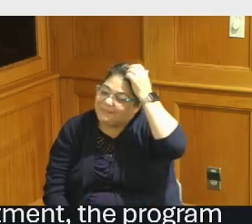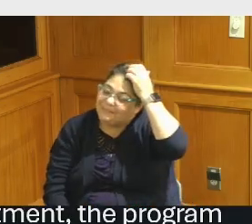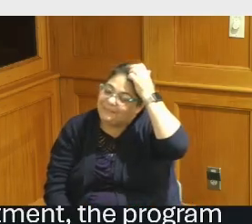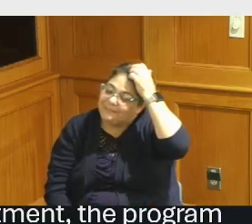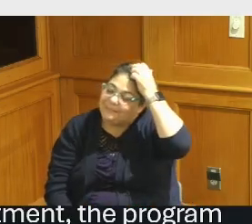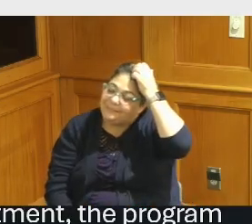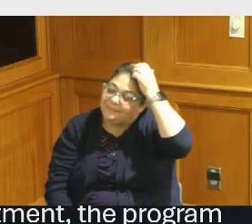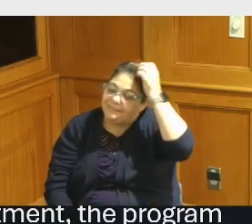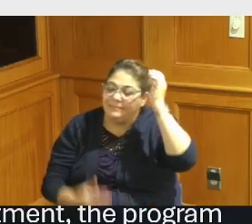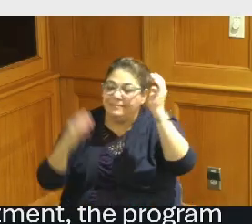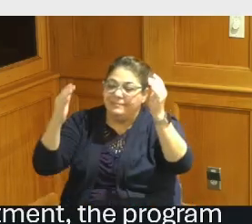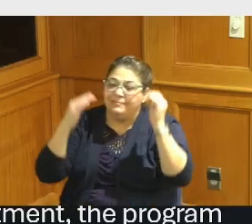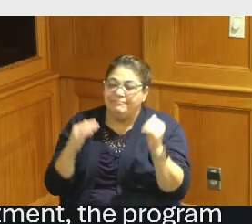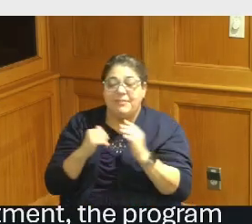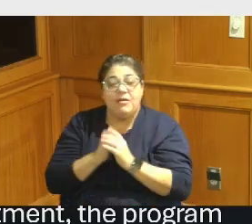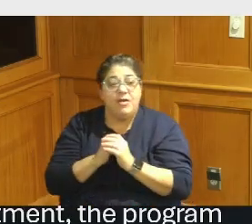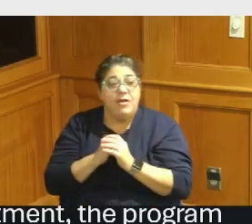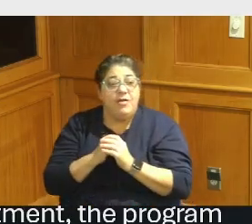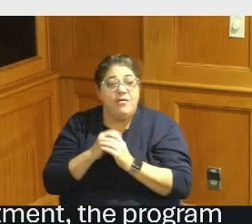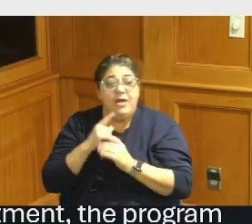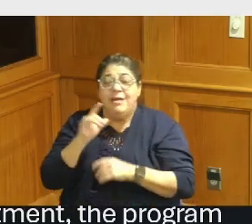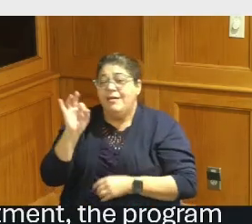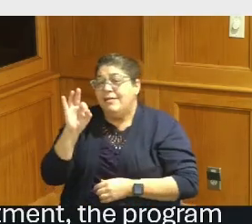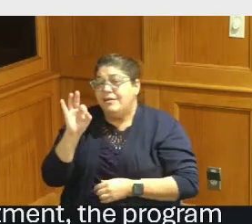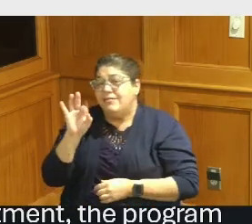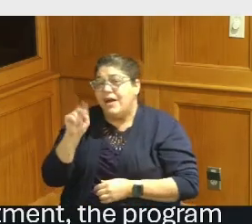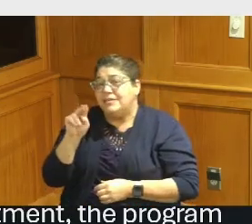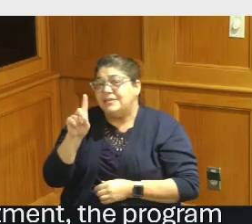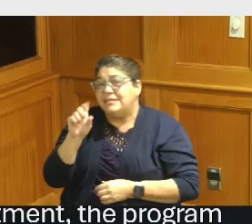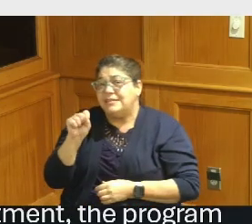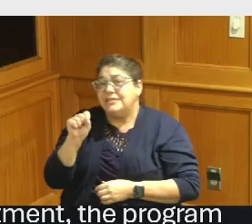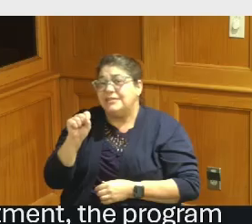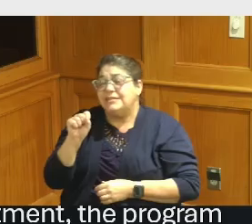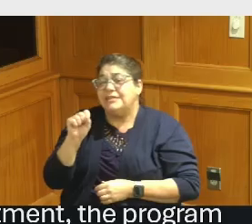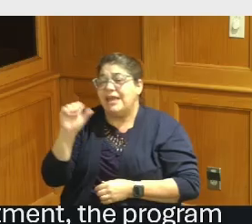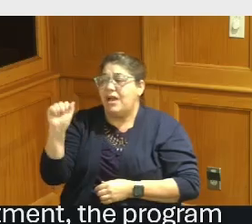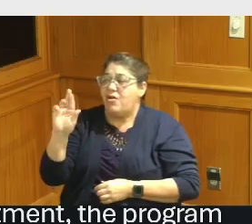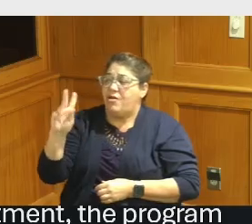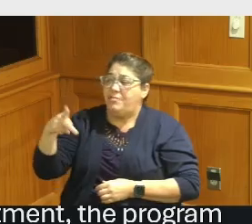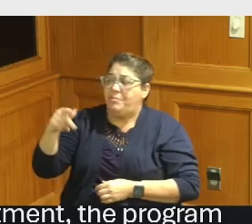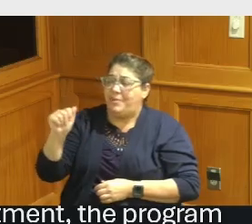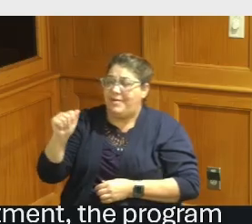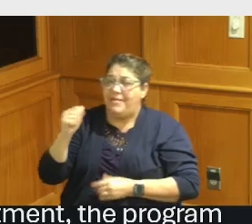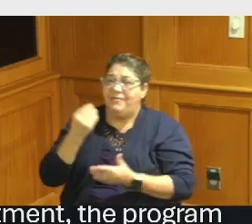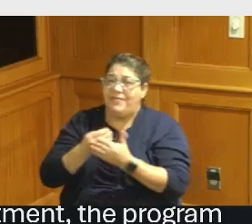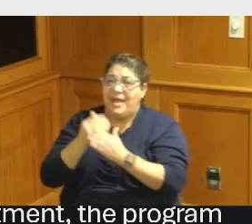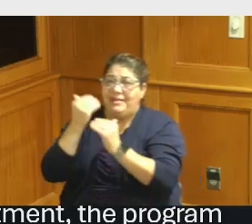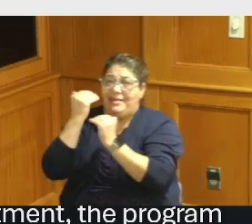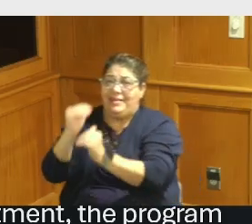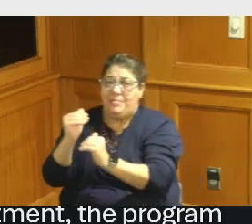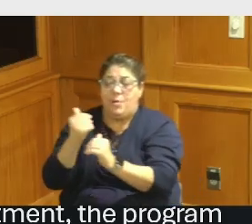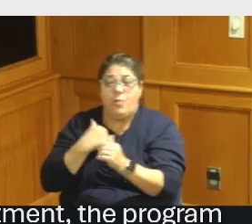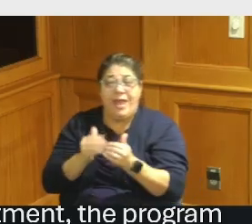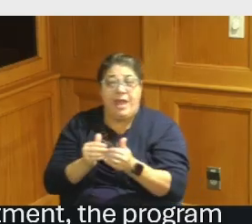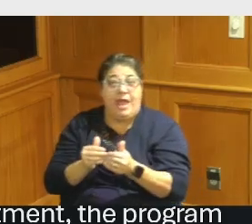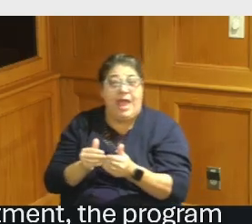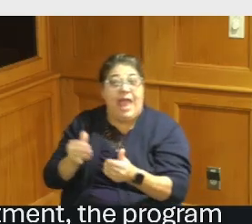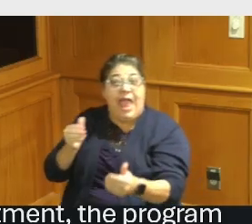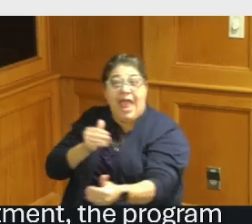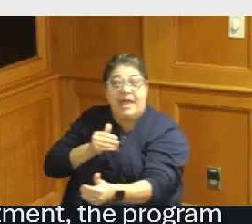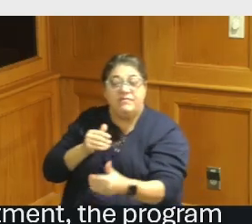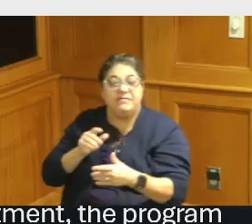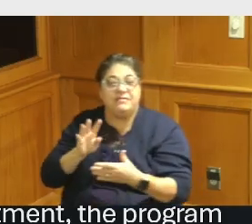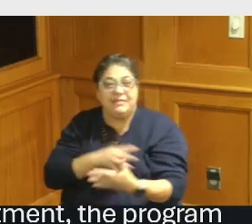So in terms of wrapping up, these funds, because they are American Rescue Act funds, they are time limited. We're ahead of schedule in terms of